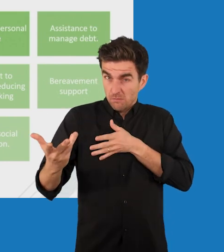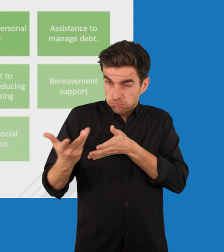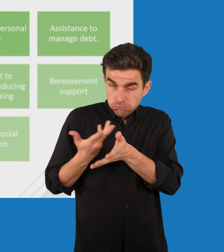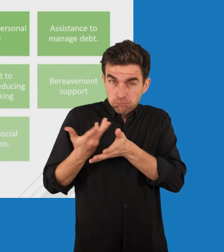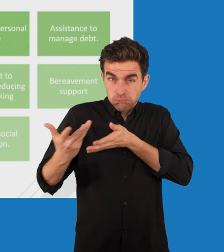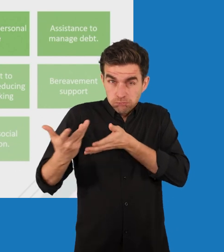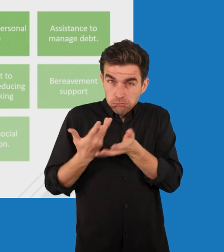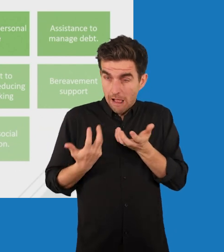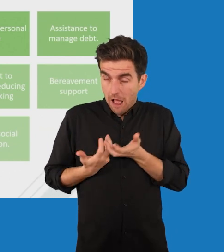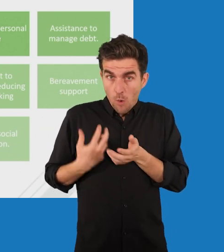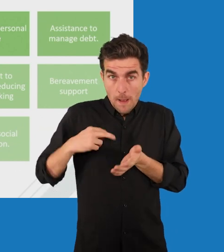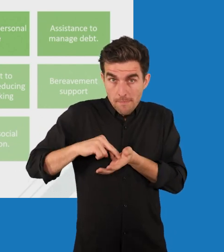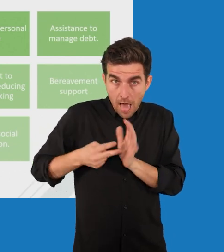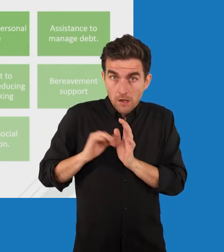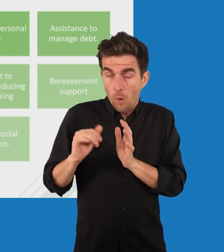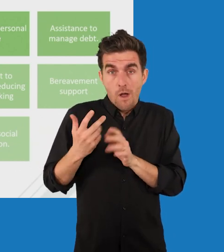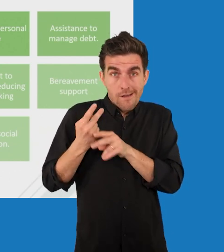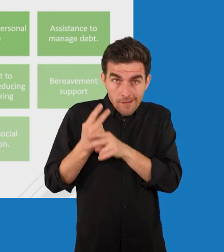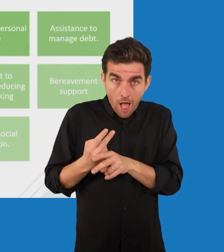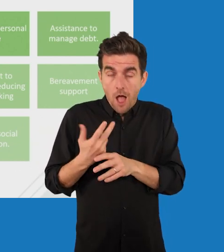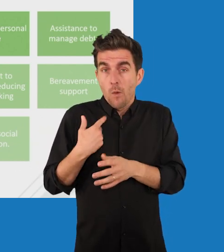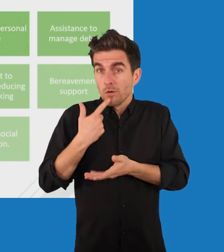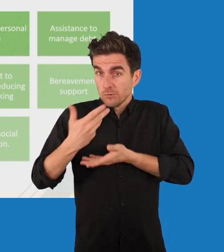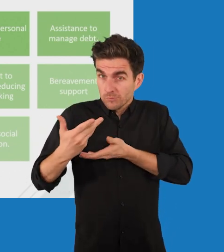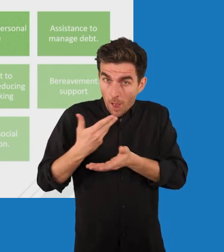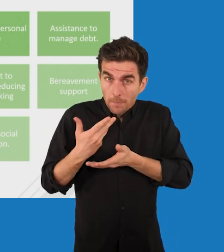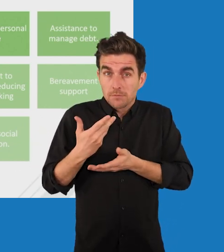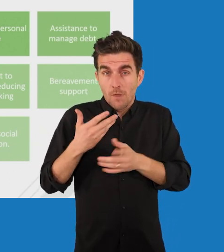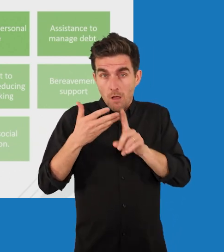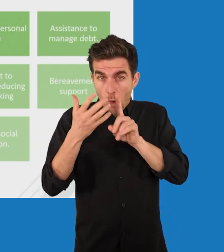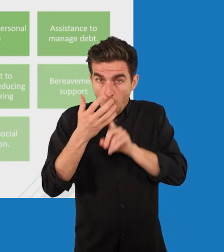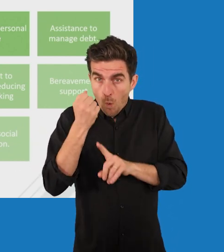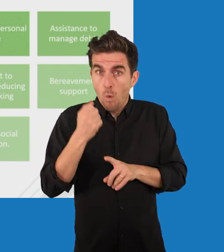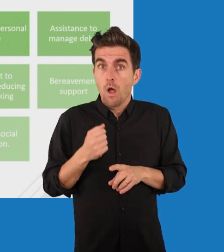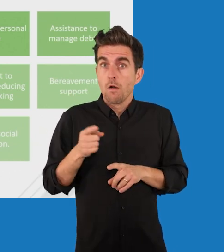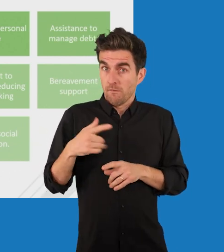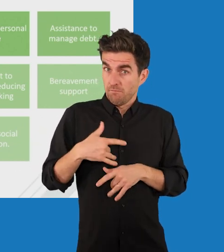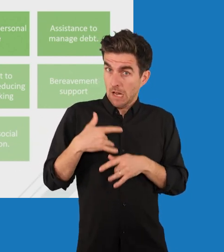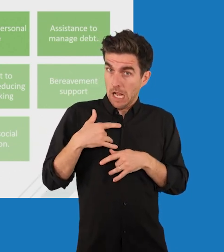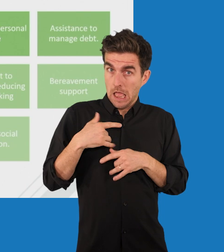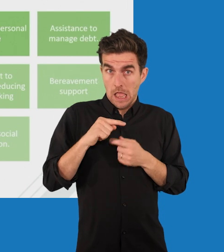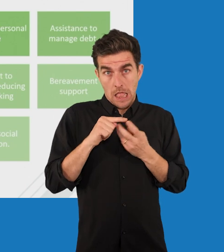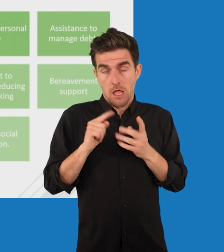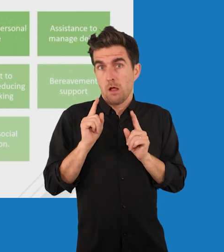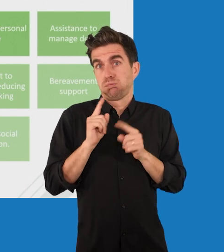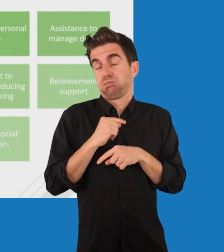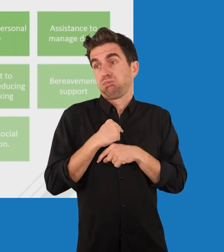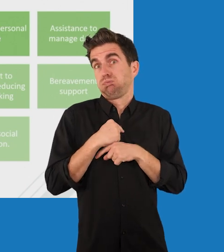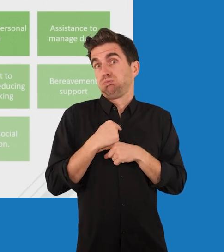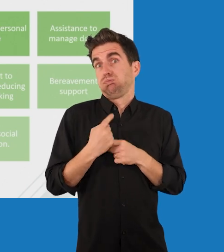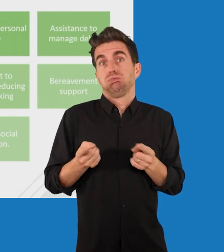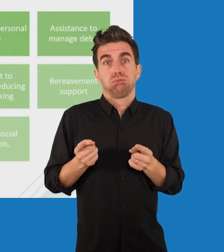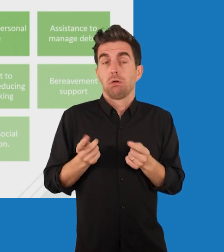sit down and we sort of construct the care plan together, and we talk about goals. And even if the person feels that those goals